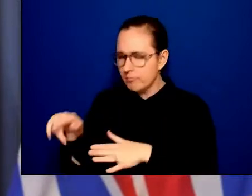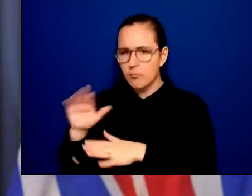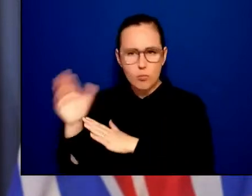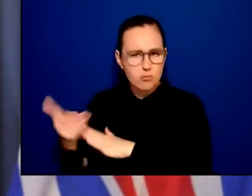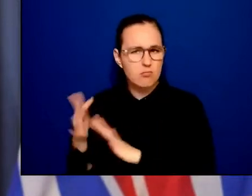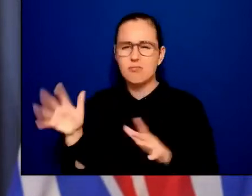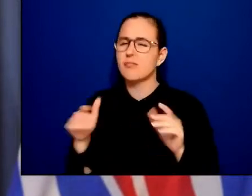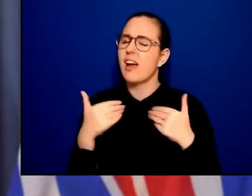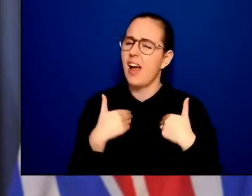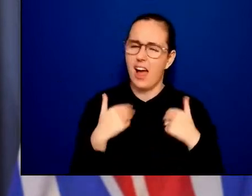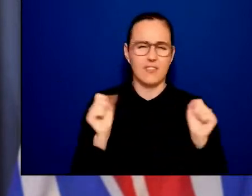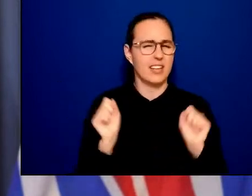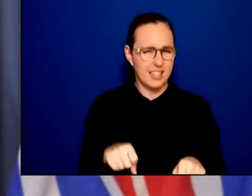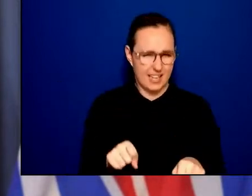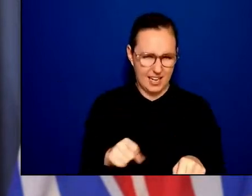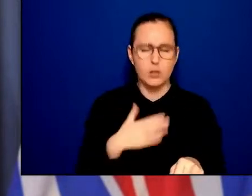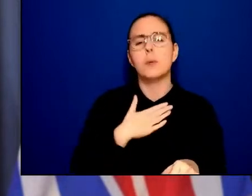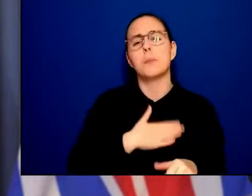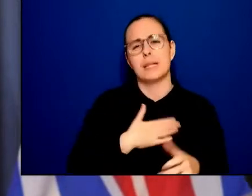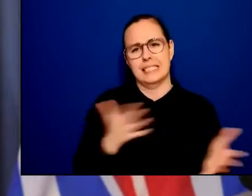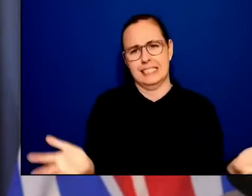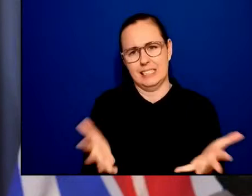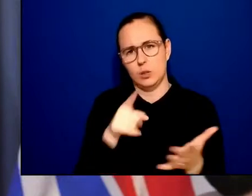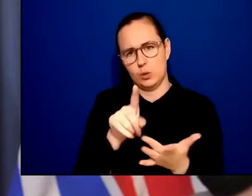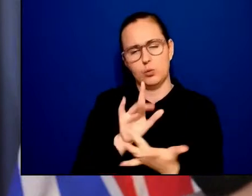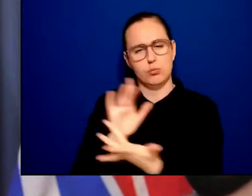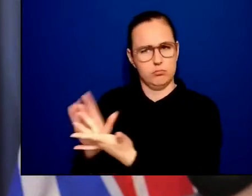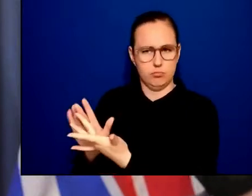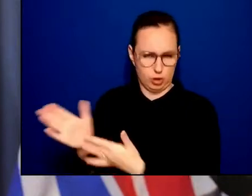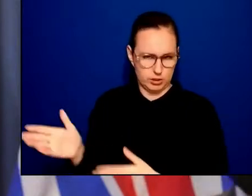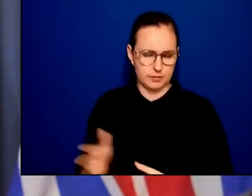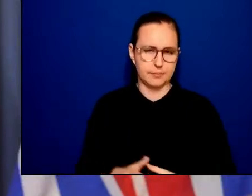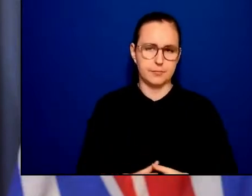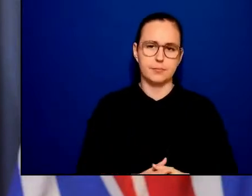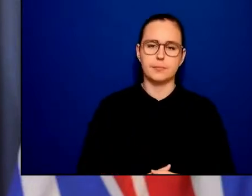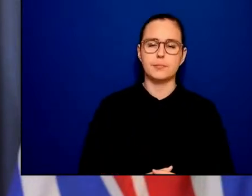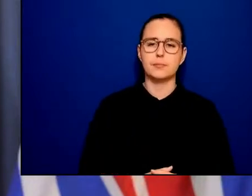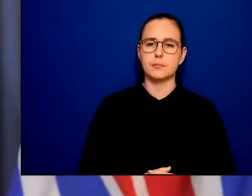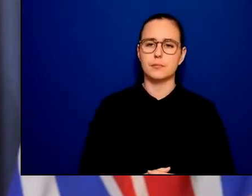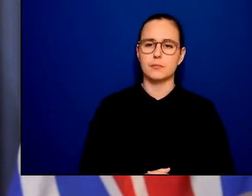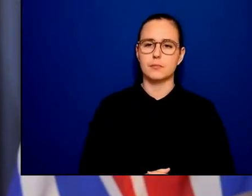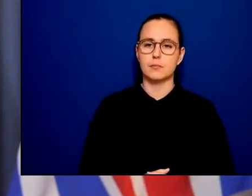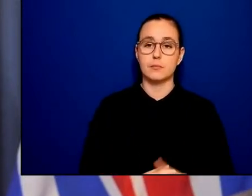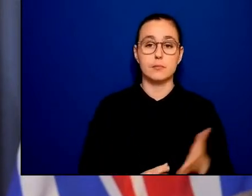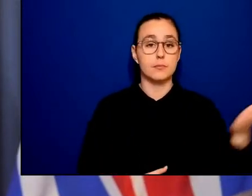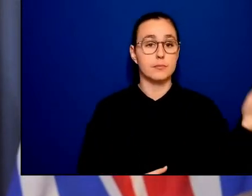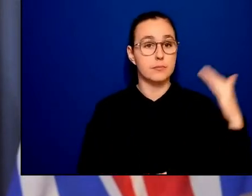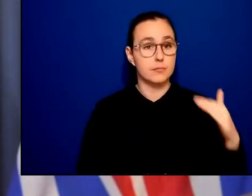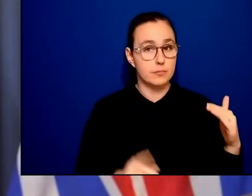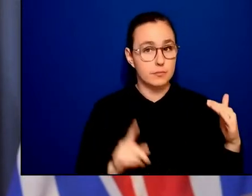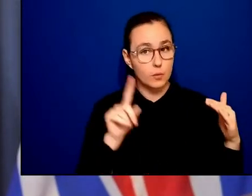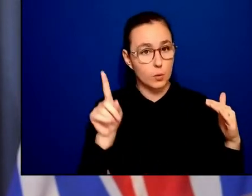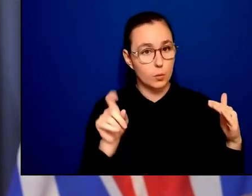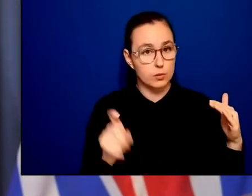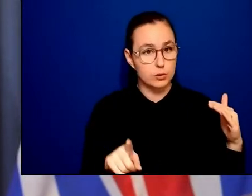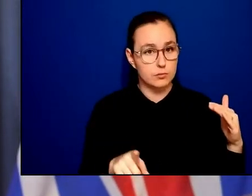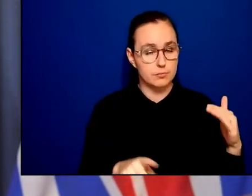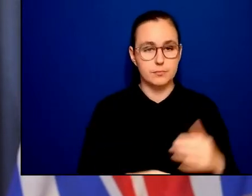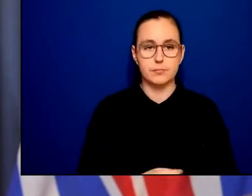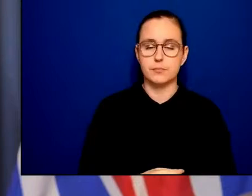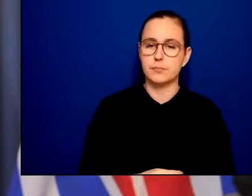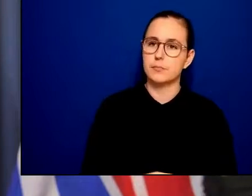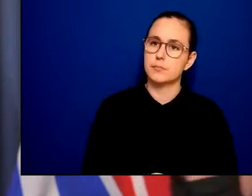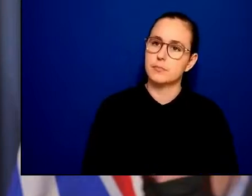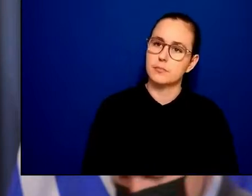so. Our next question comes from Amandalina Laterio, CFJC News. Hi,